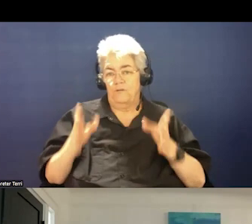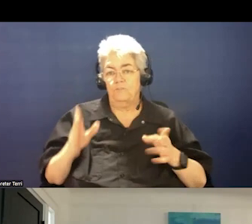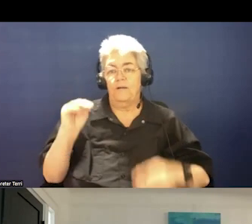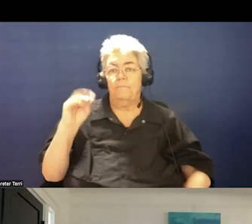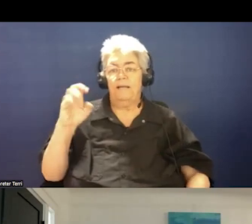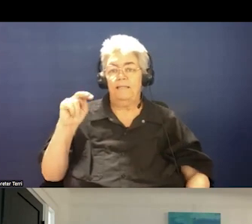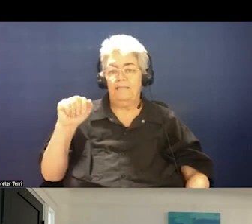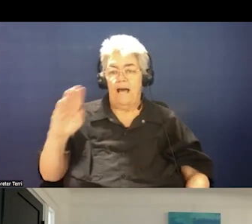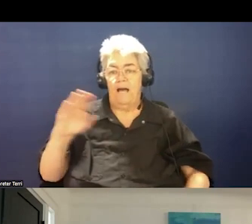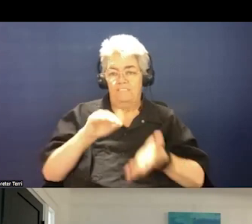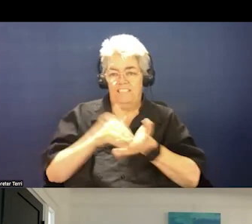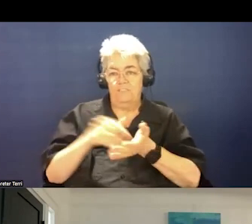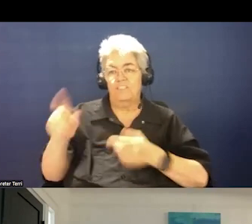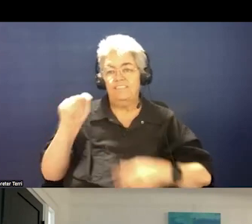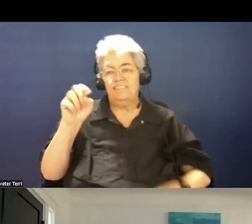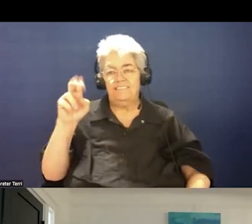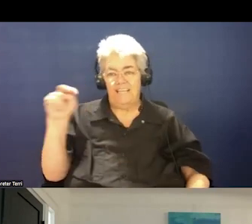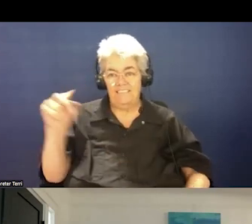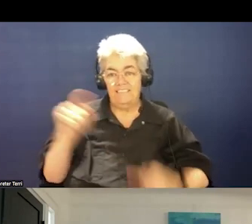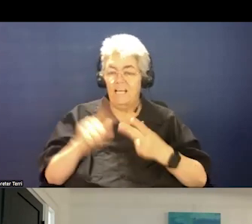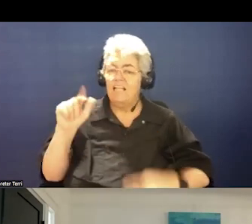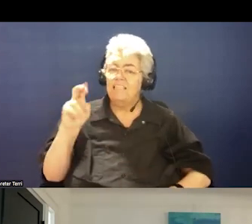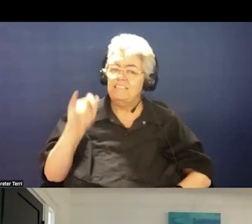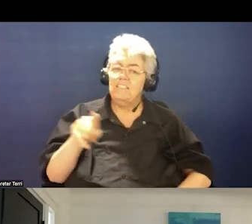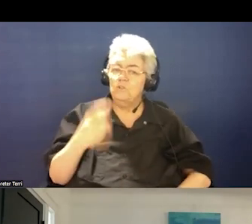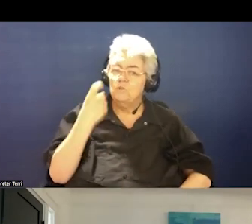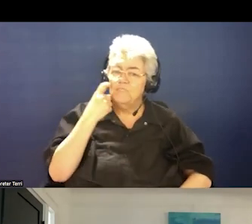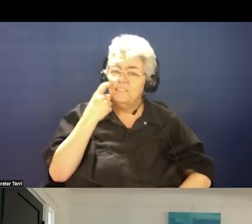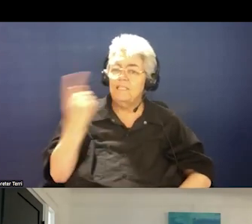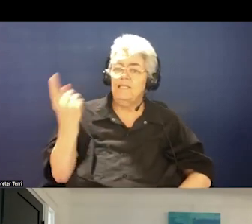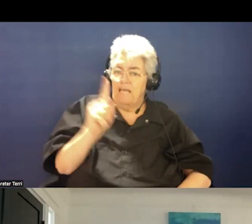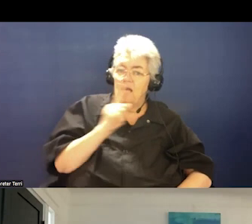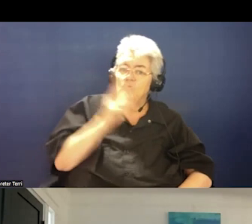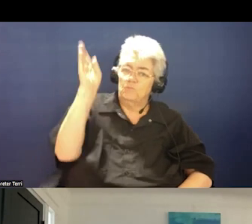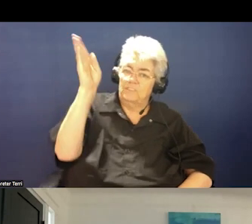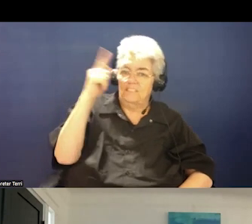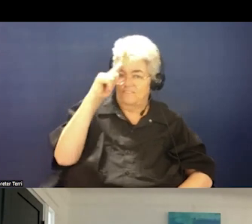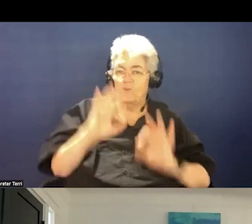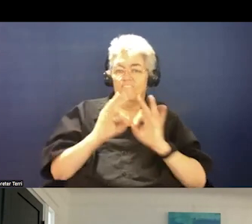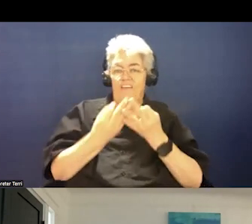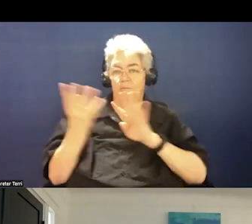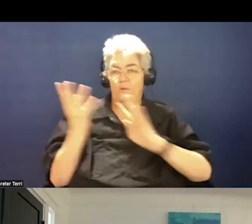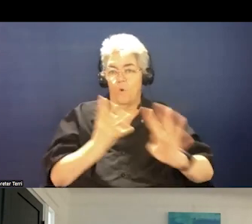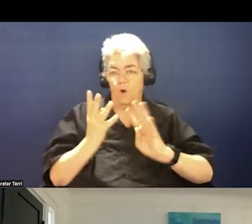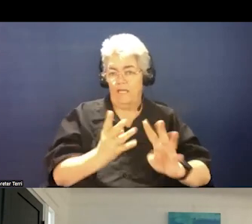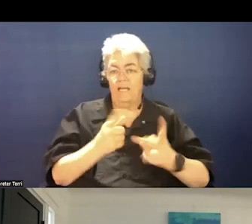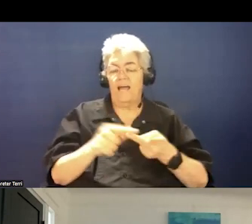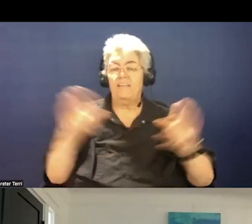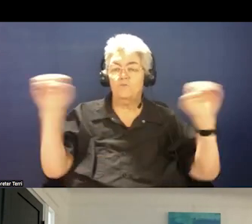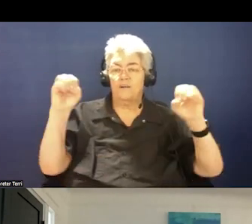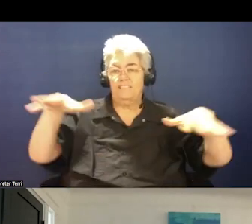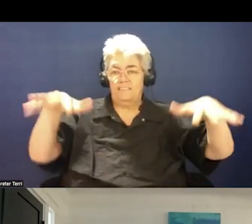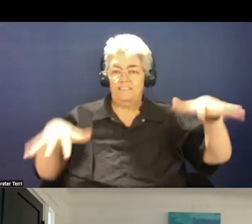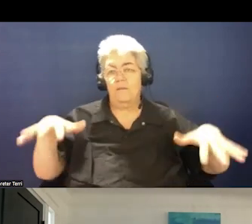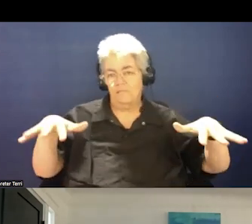Tennessee. Lindsay, you've recently done a presentation for us on the Family Walk-In Center and the Crisis Stabilization Unit. I was wondering if you could take